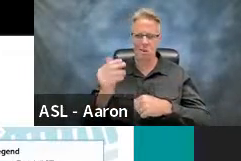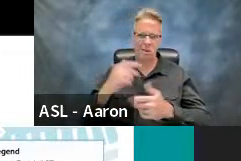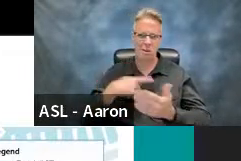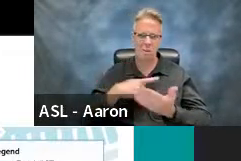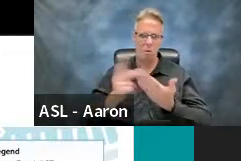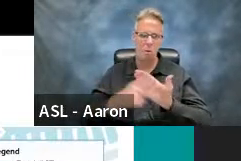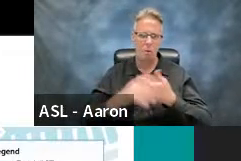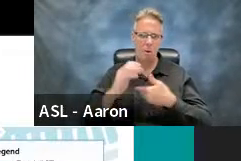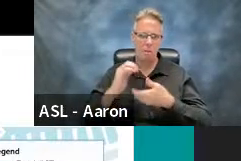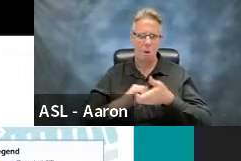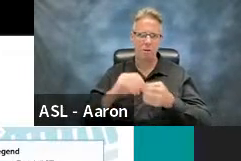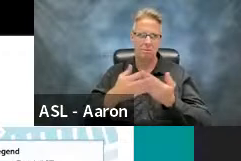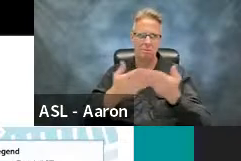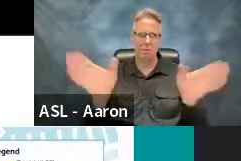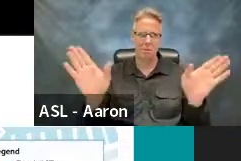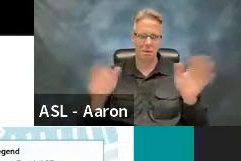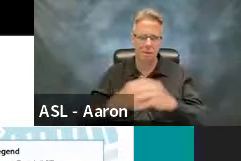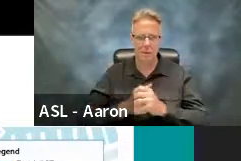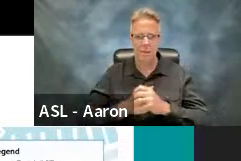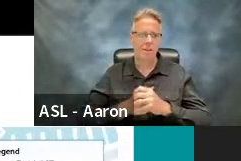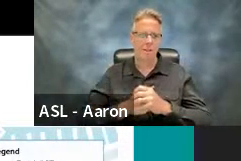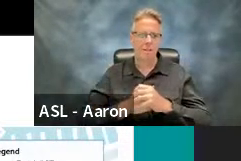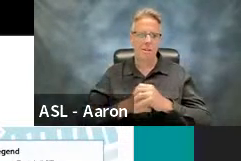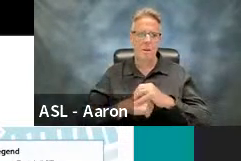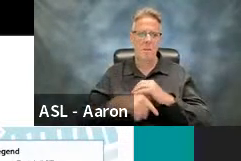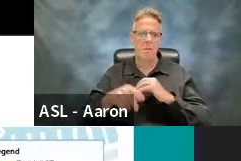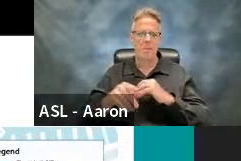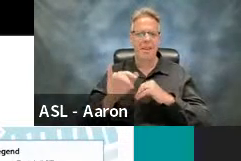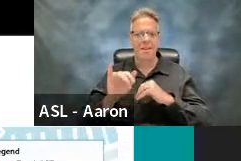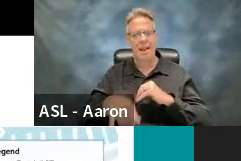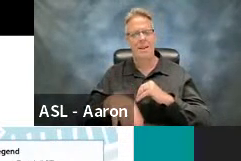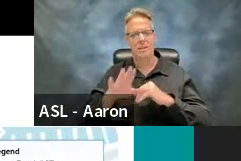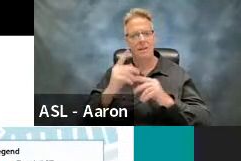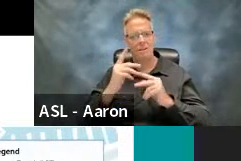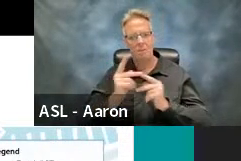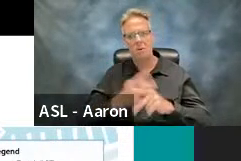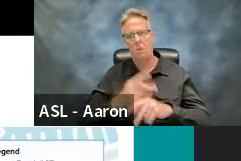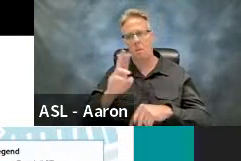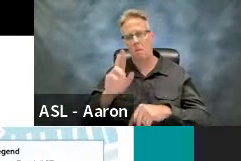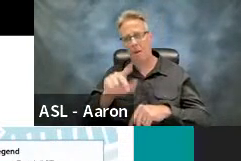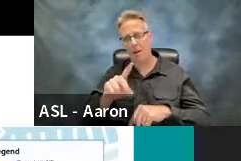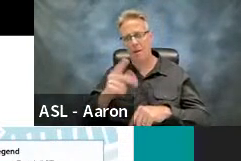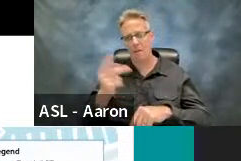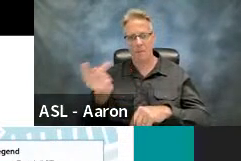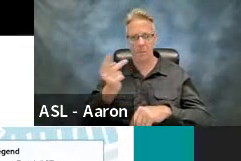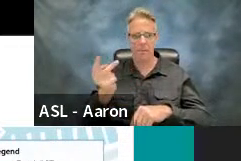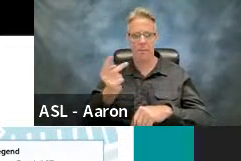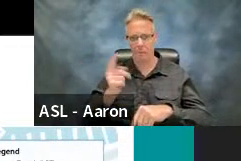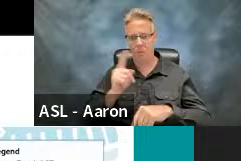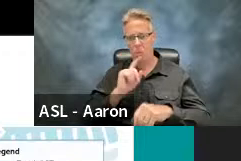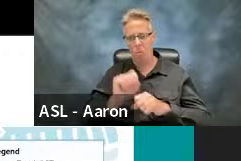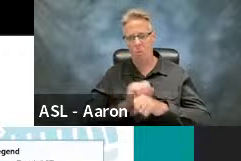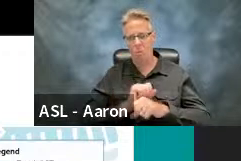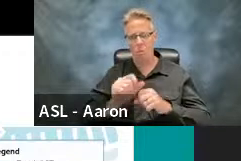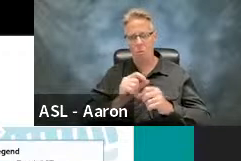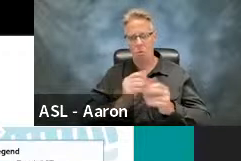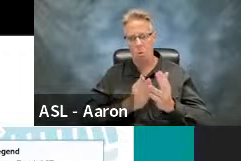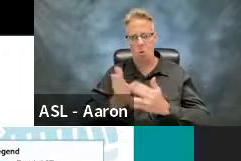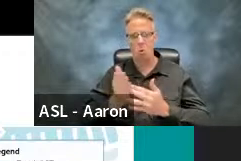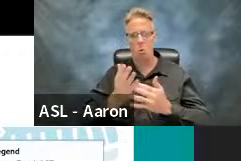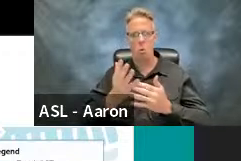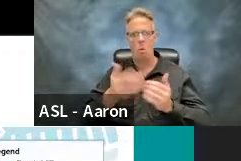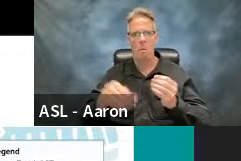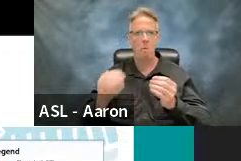public. And so that's the formulation, and Brad and I are walking through what more